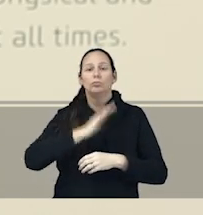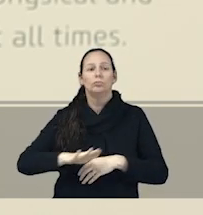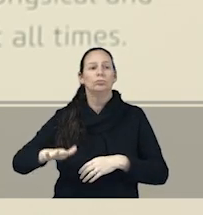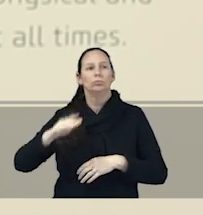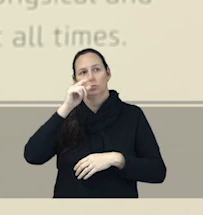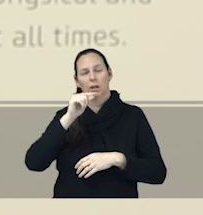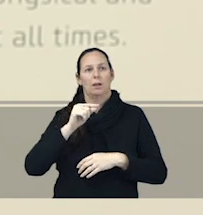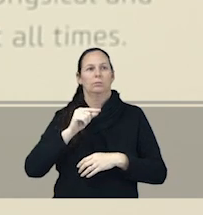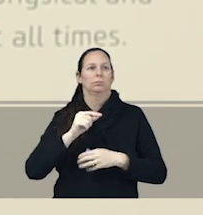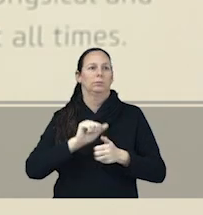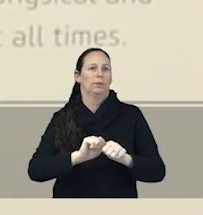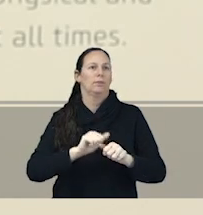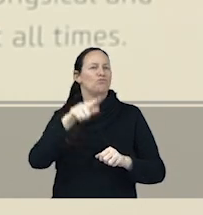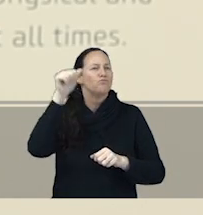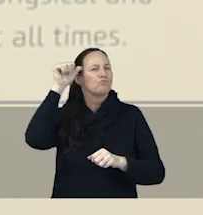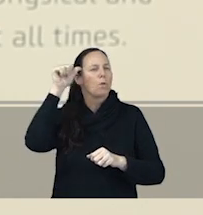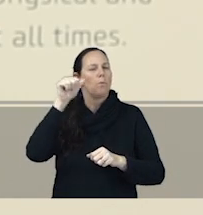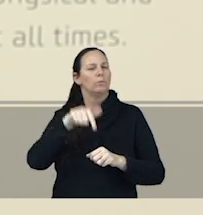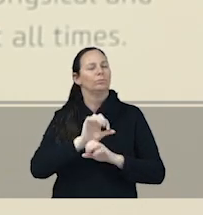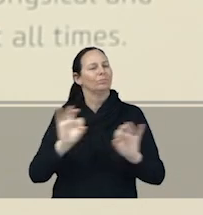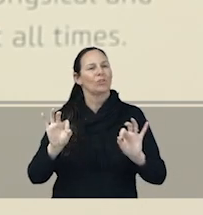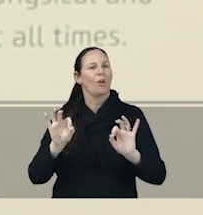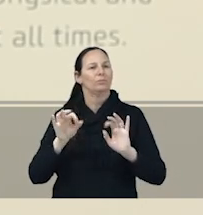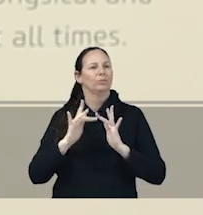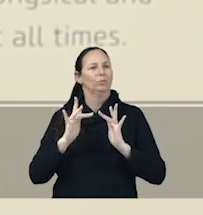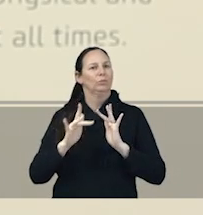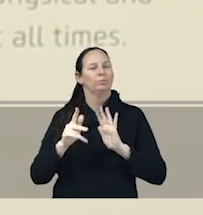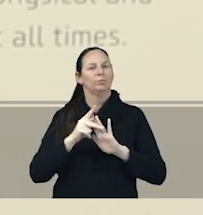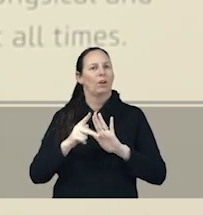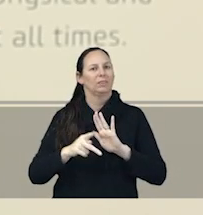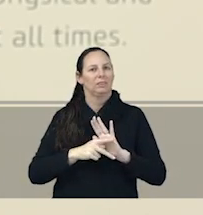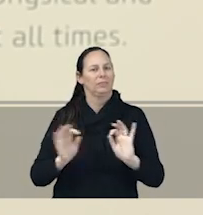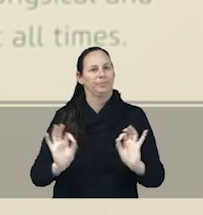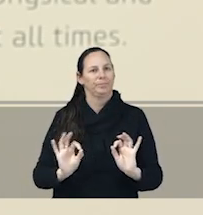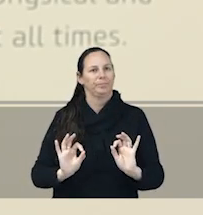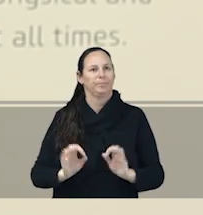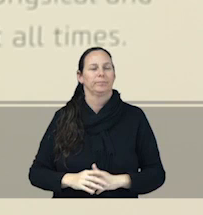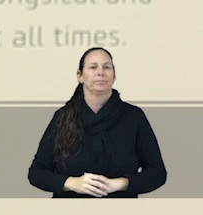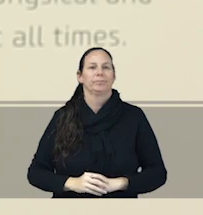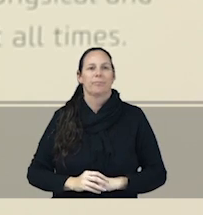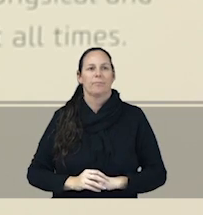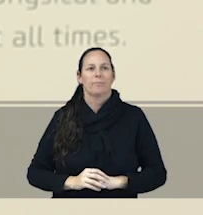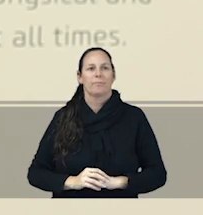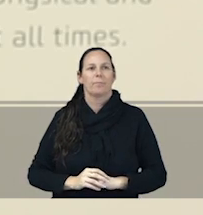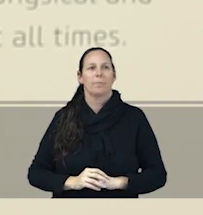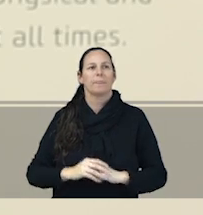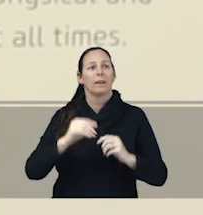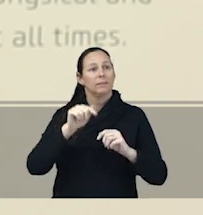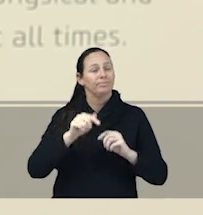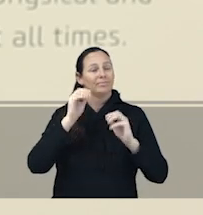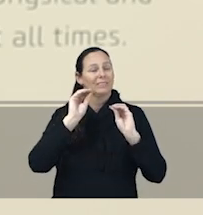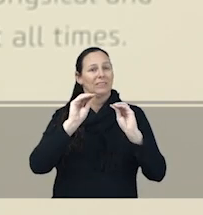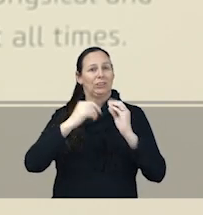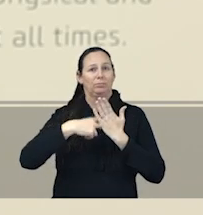opportunity. And by doing that, we will empower our children. I need to make a note of it's